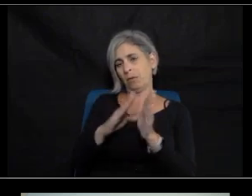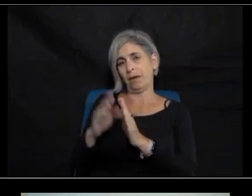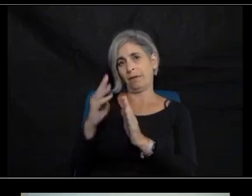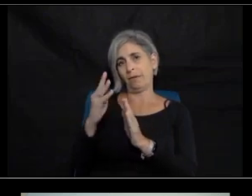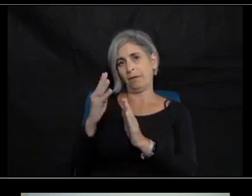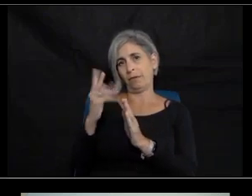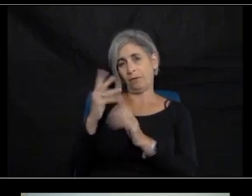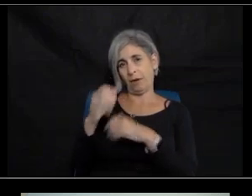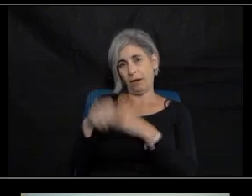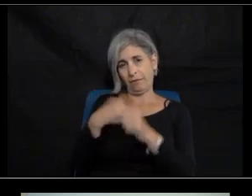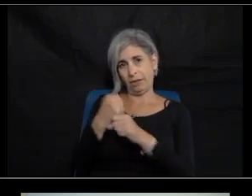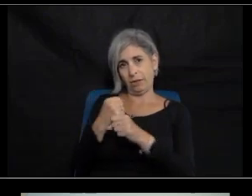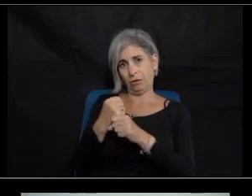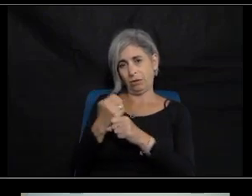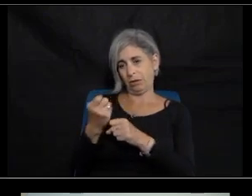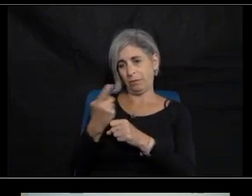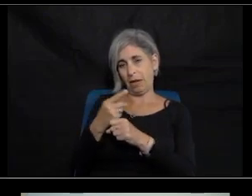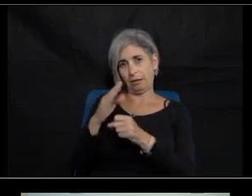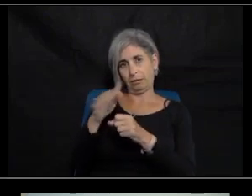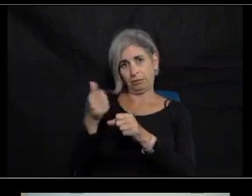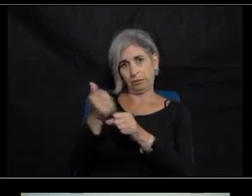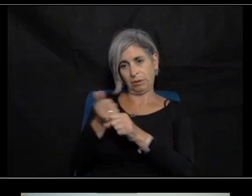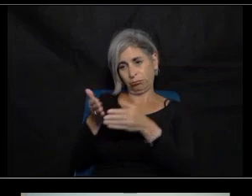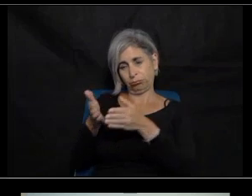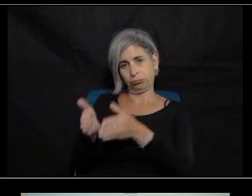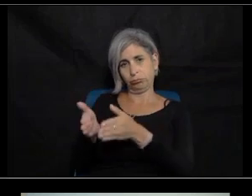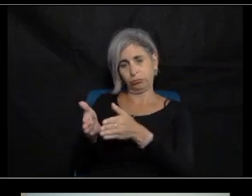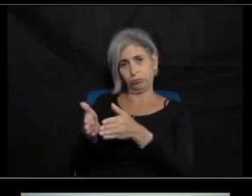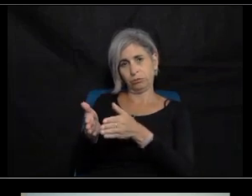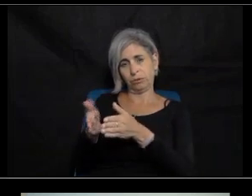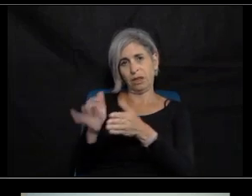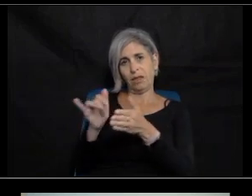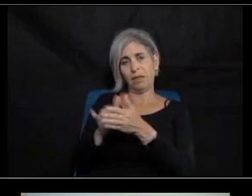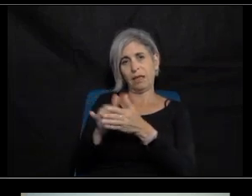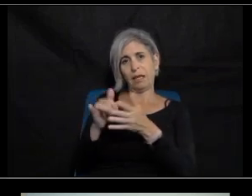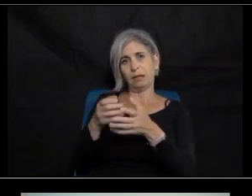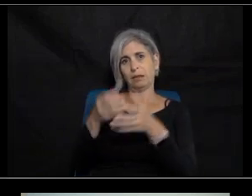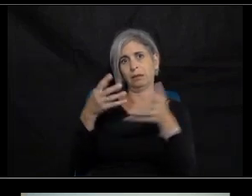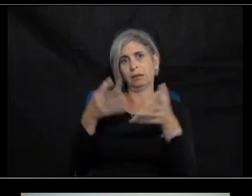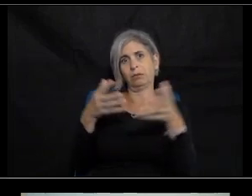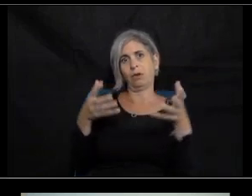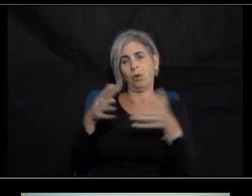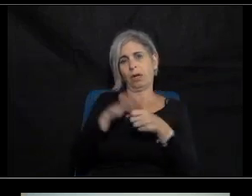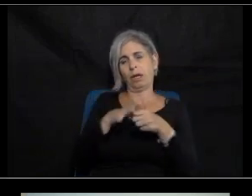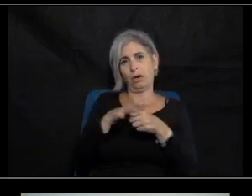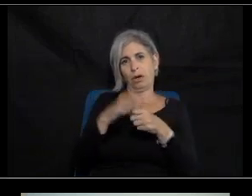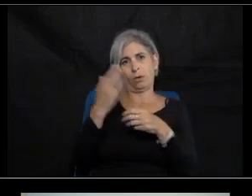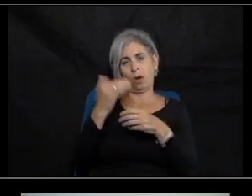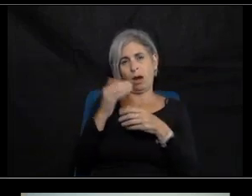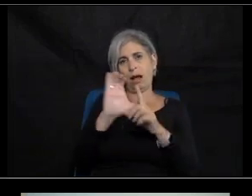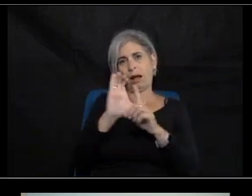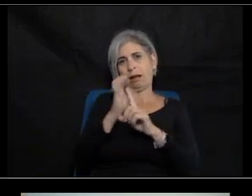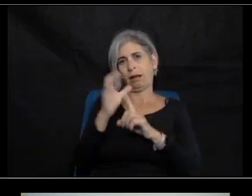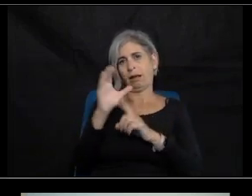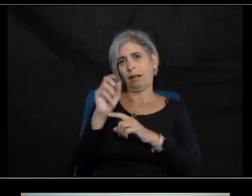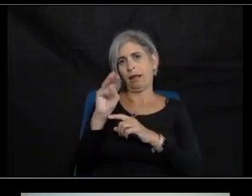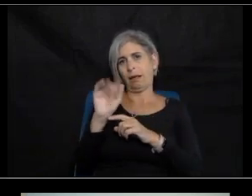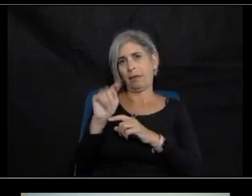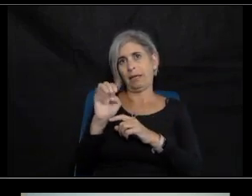get the stormwater back in line. Stormwater is probably one of the fastest expense growing areas due to climate change, sea level